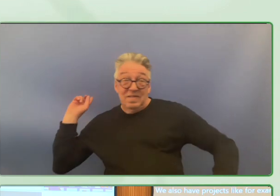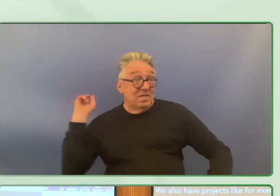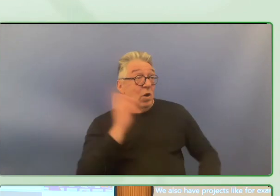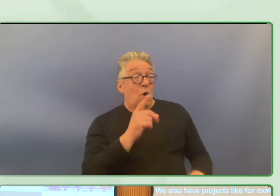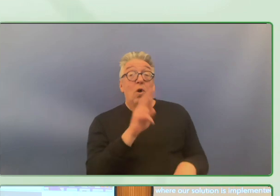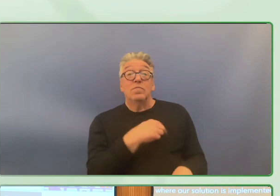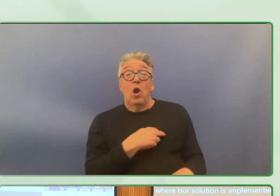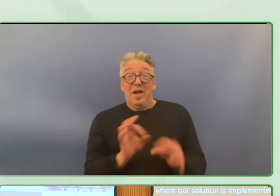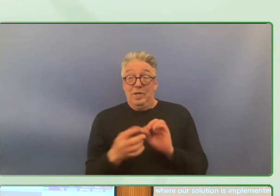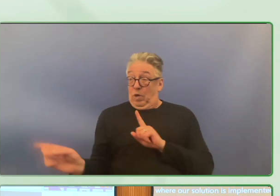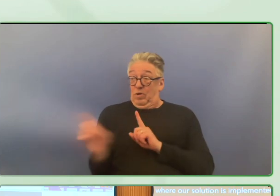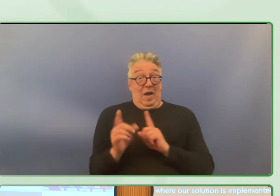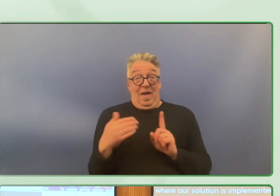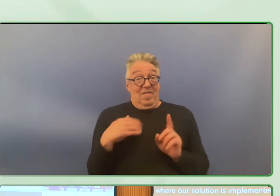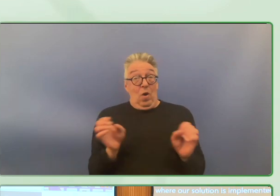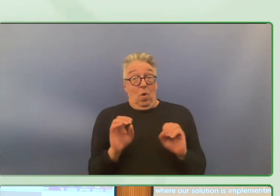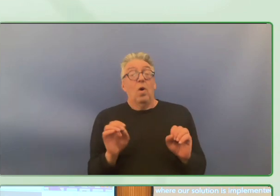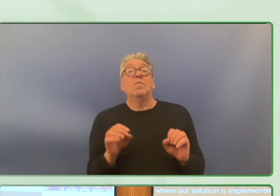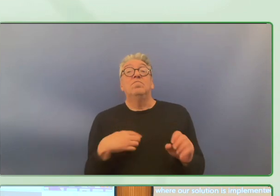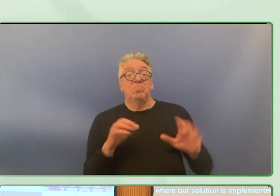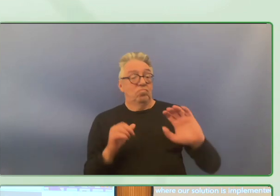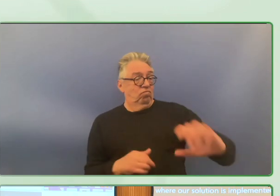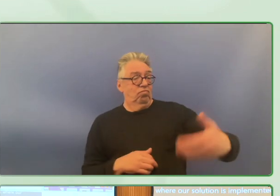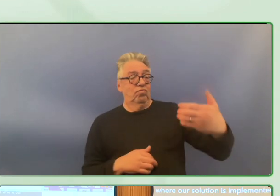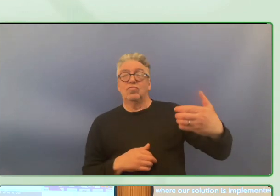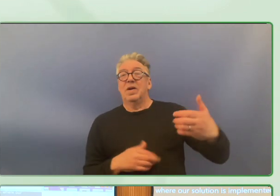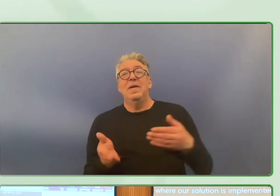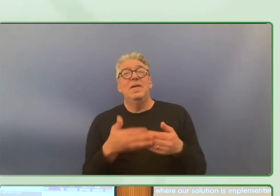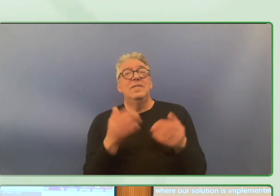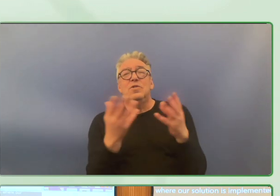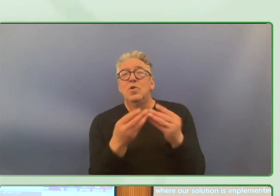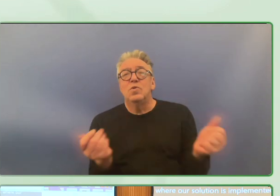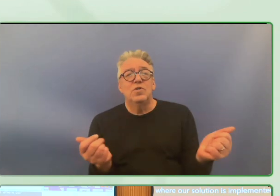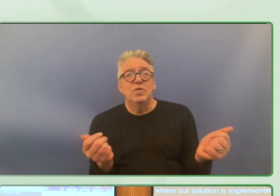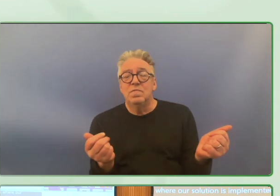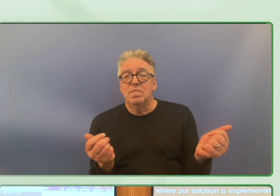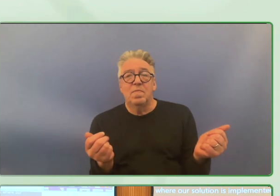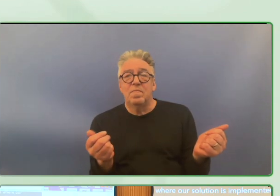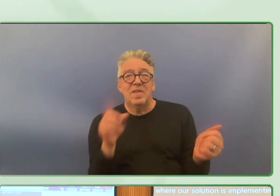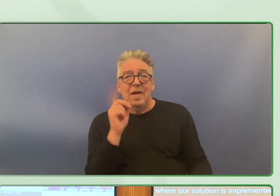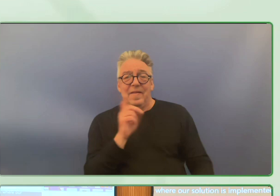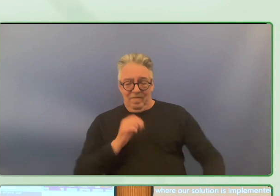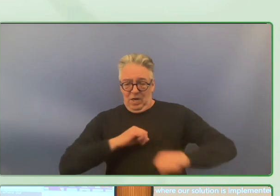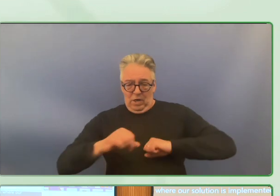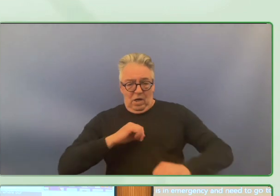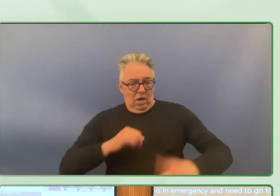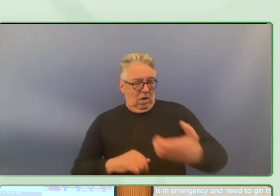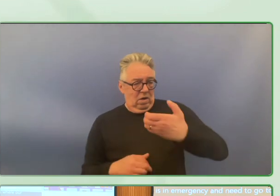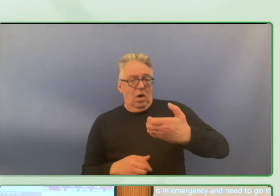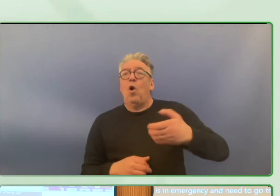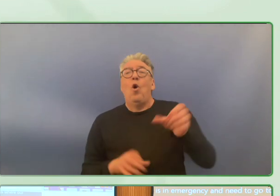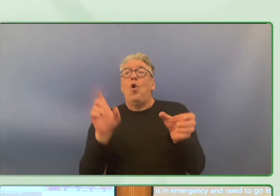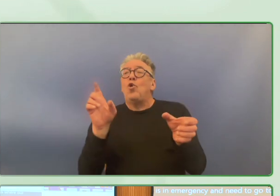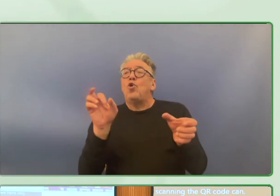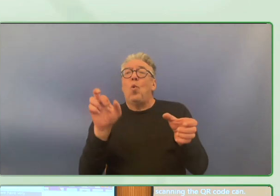interpreter, we have very easy solution where the deaf, just by scanning the QR code, can get